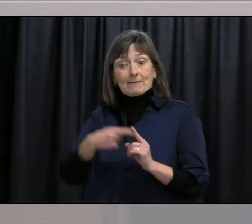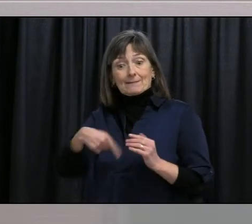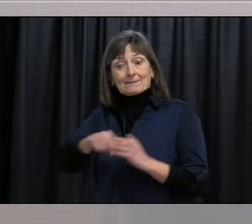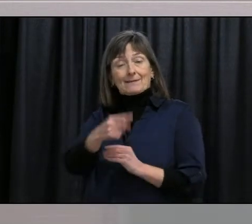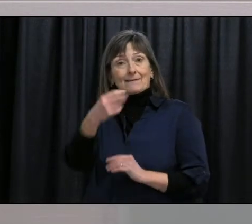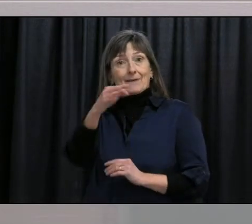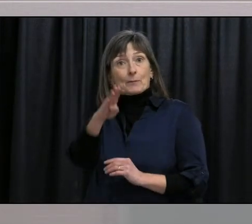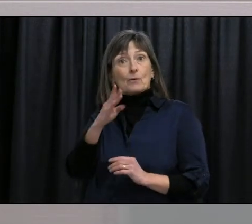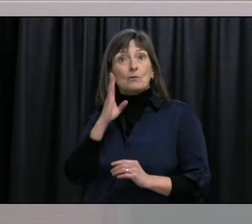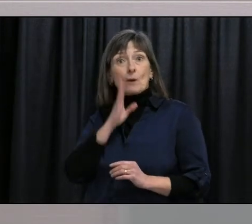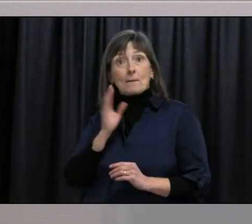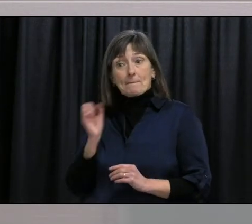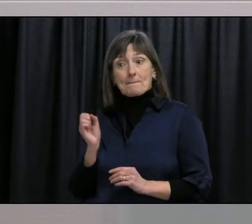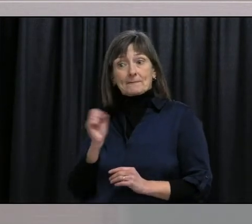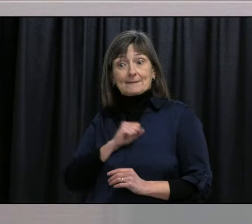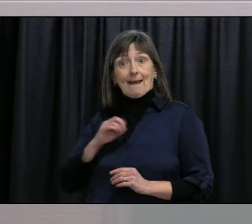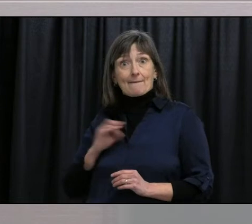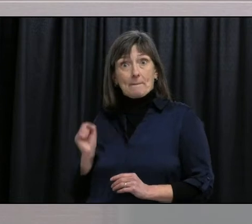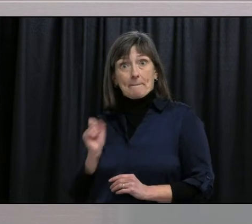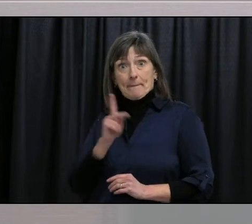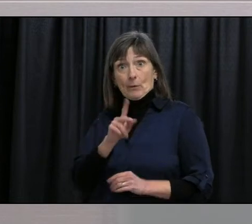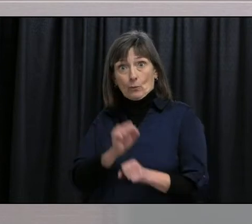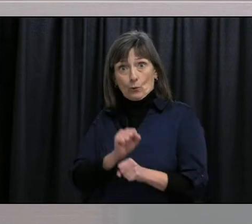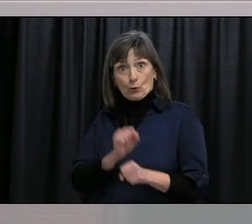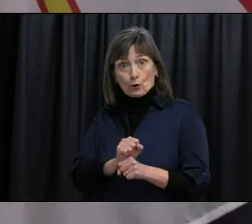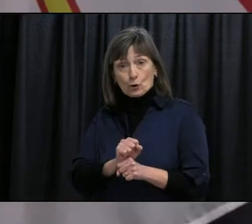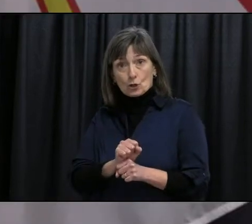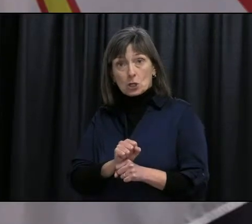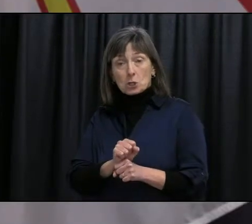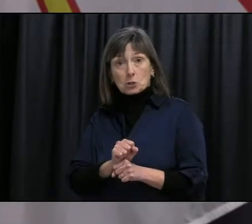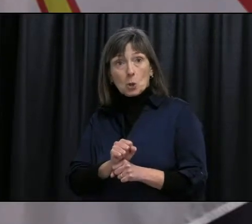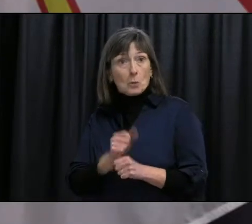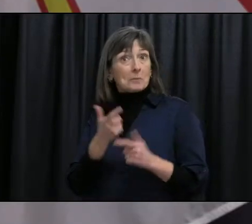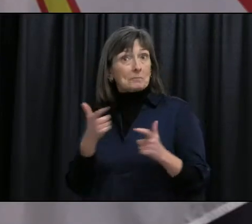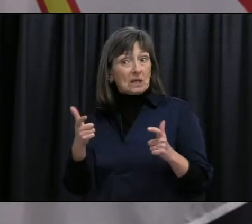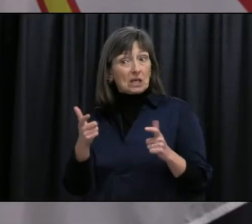stand on those institutions making these choices.